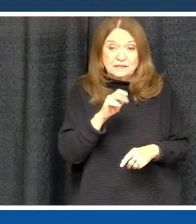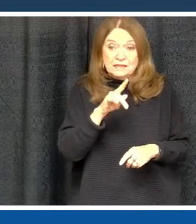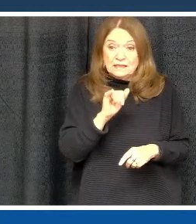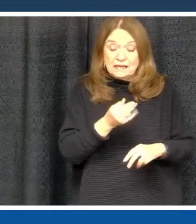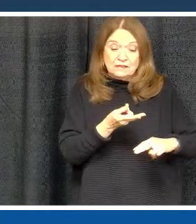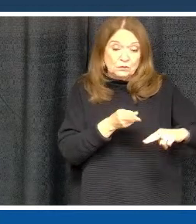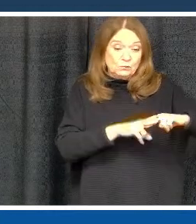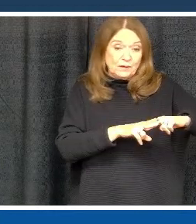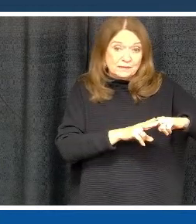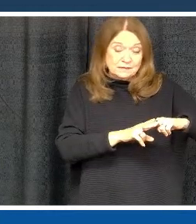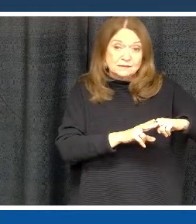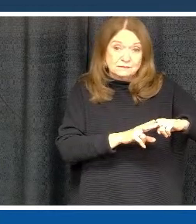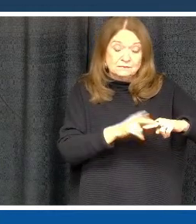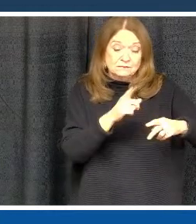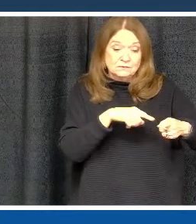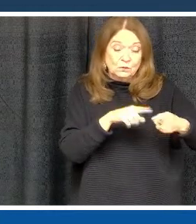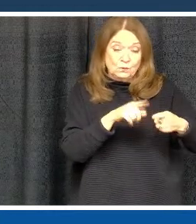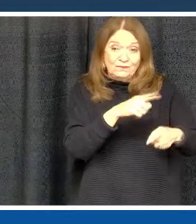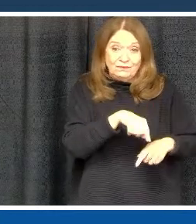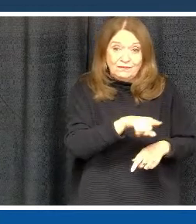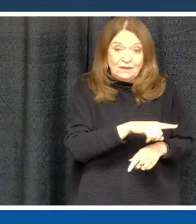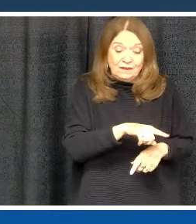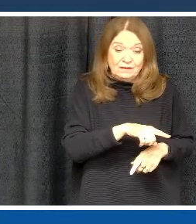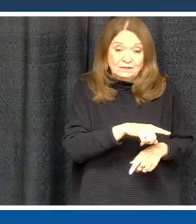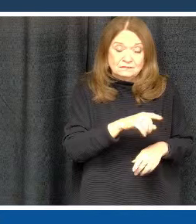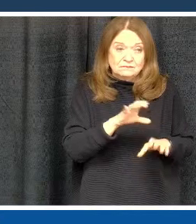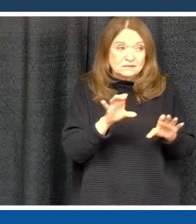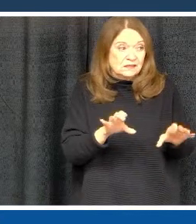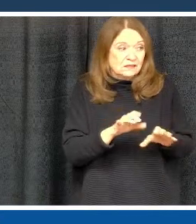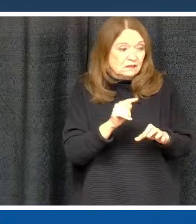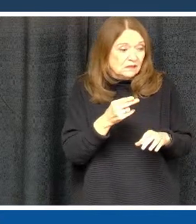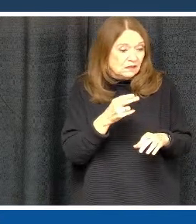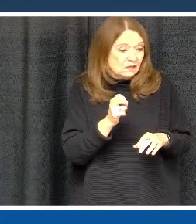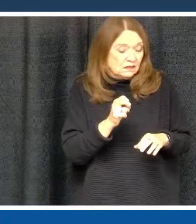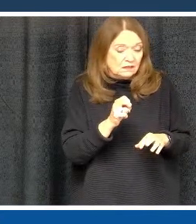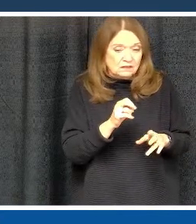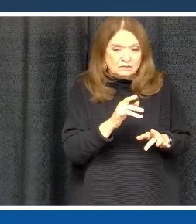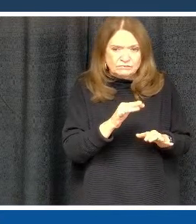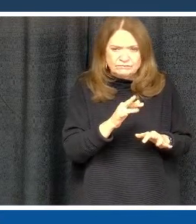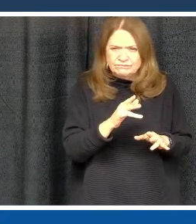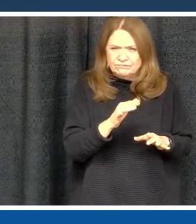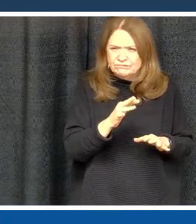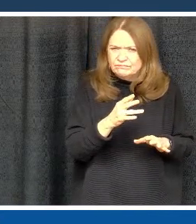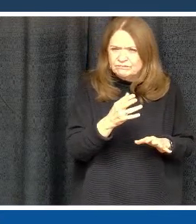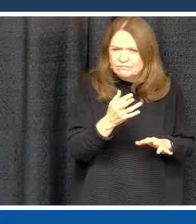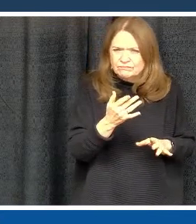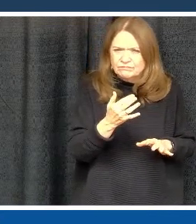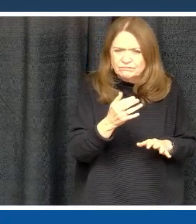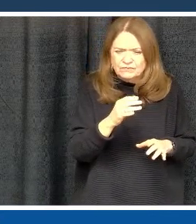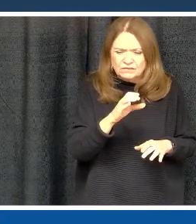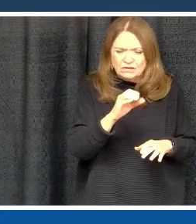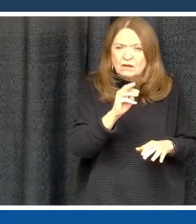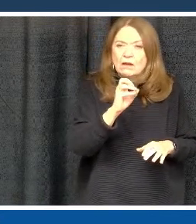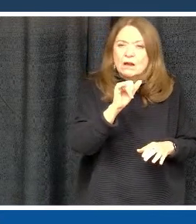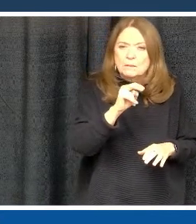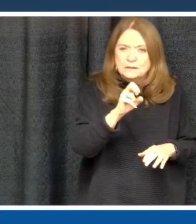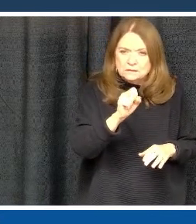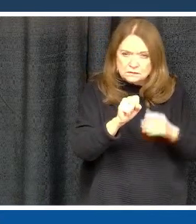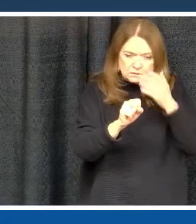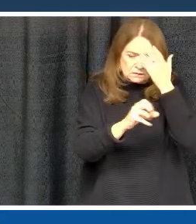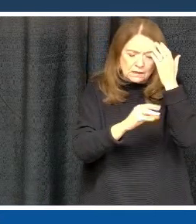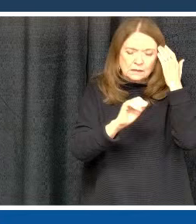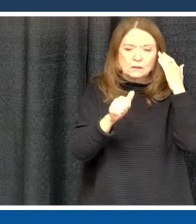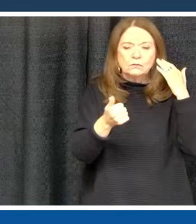it whenever they did the plaza or commons and